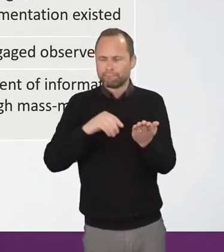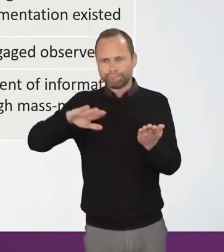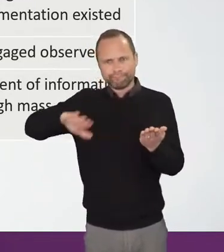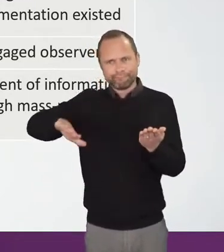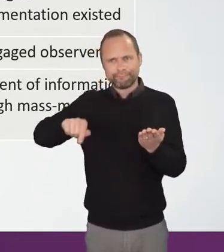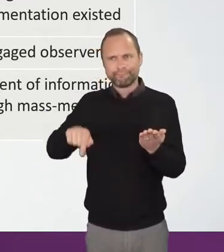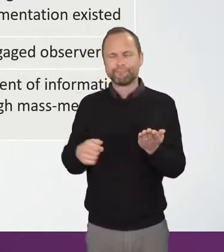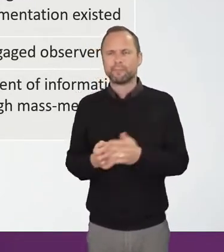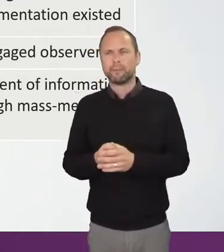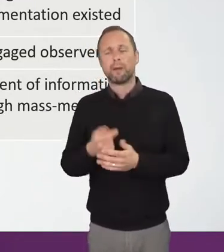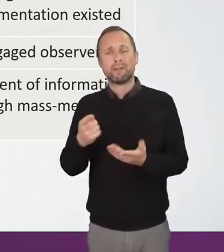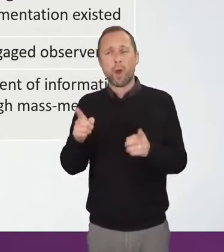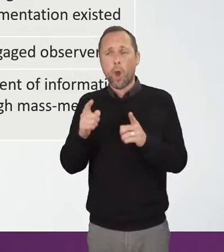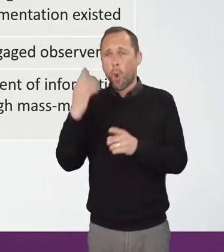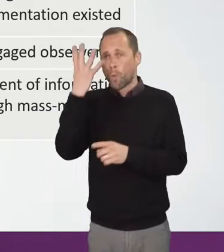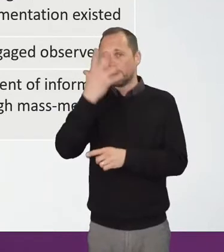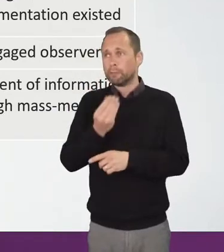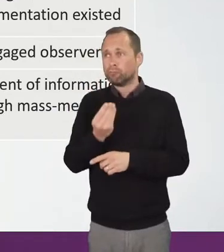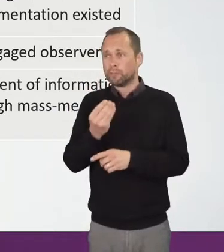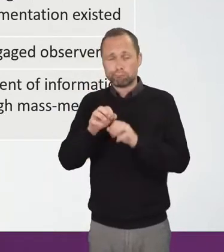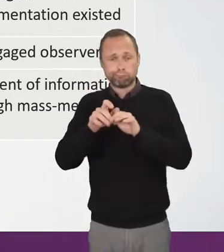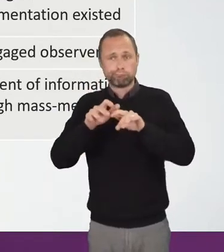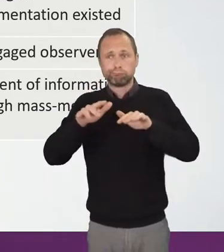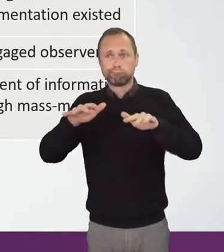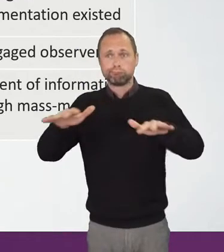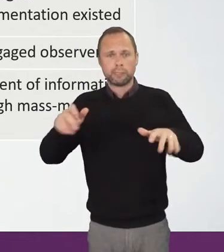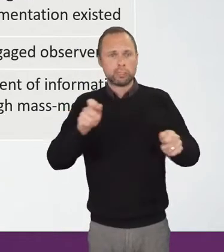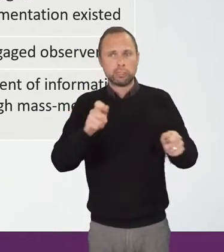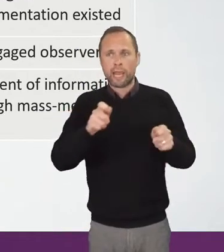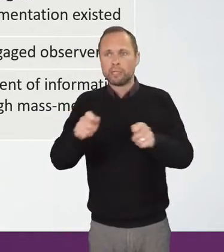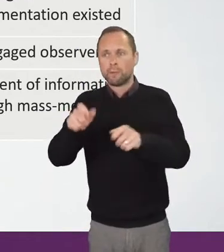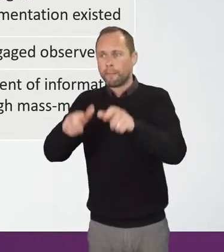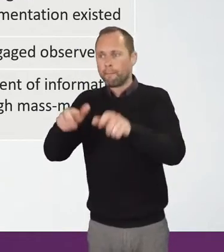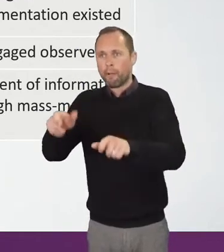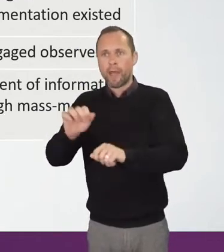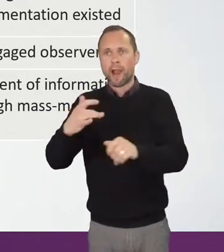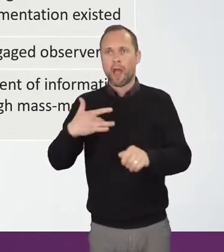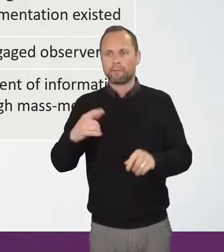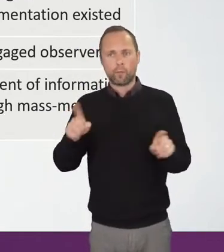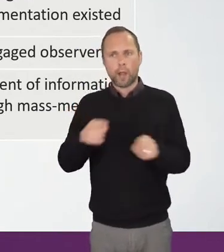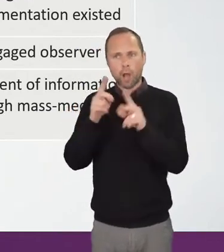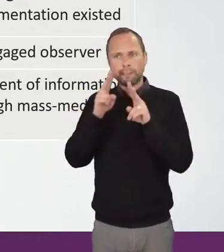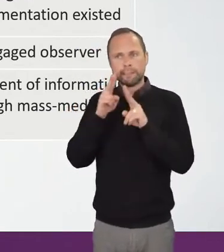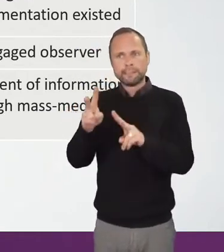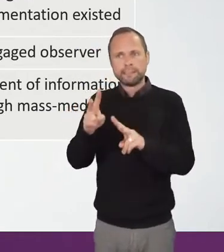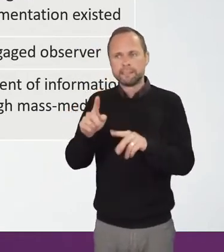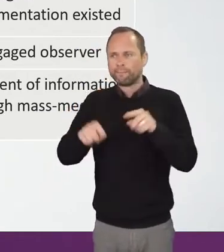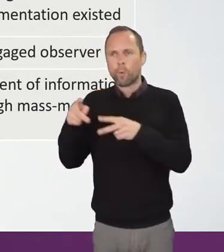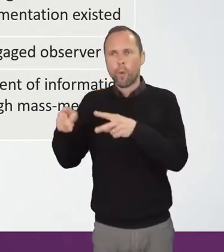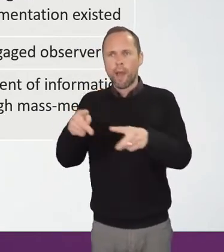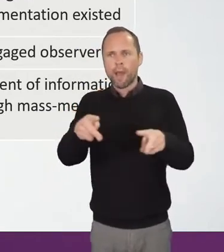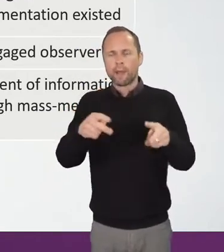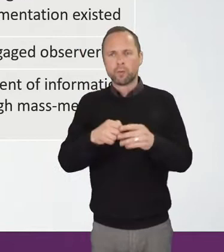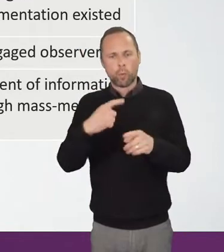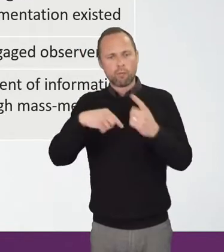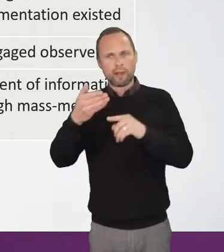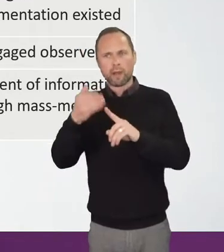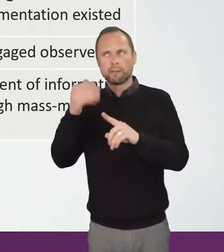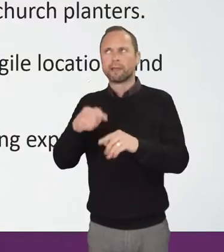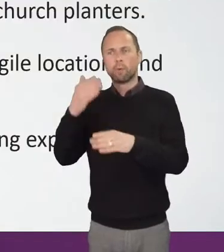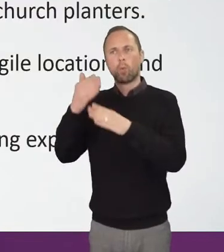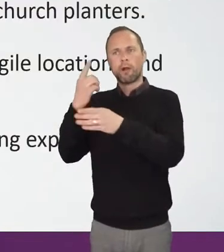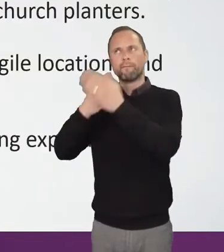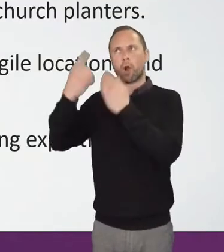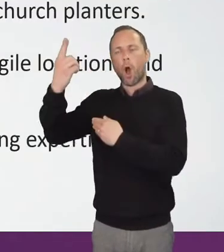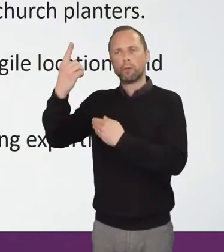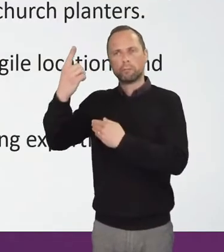changing people in ways that we cannot see. And so we also, whilst we can't count those numbers, we also recognise that that's a work of God